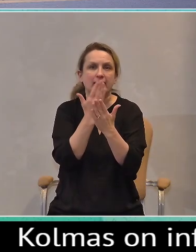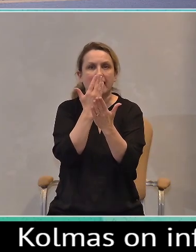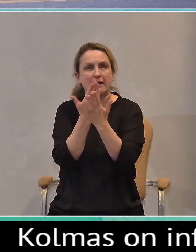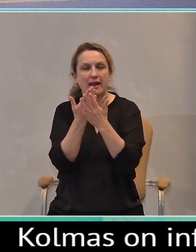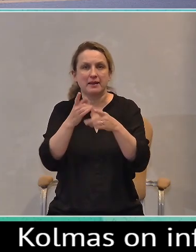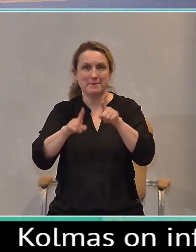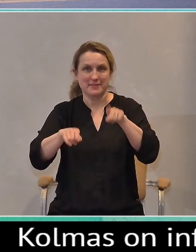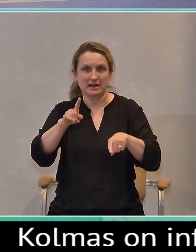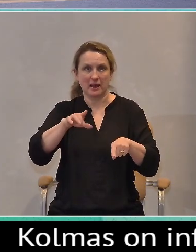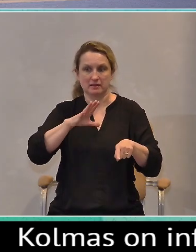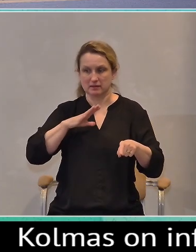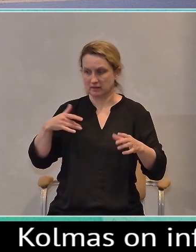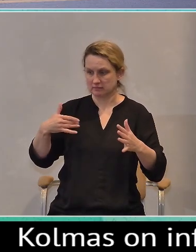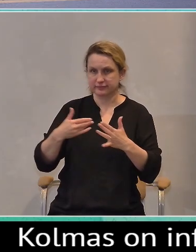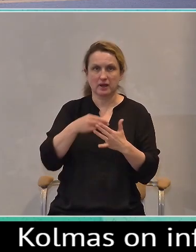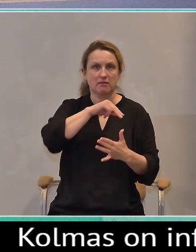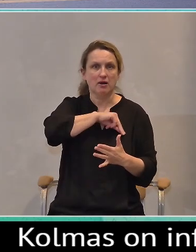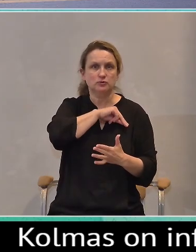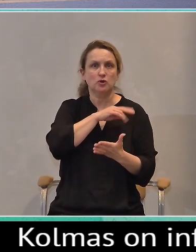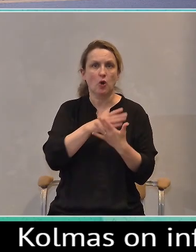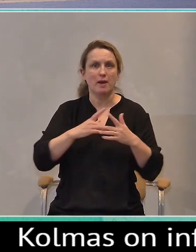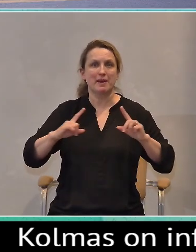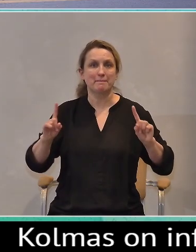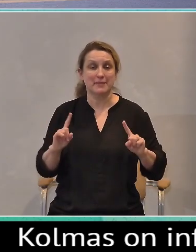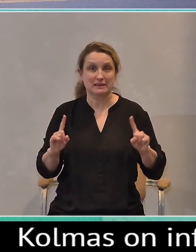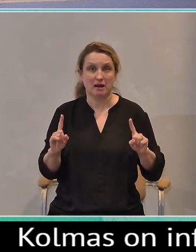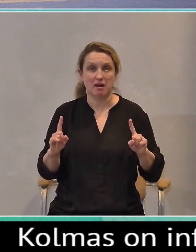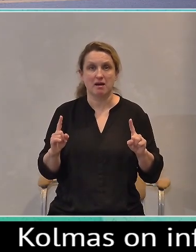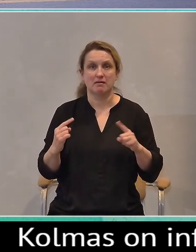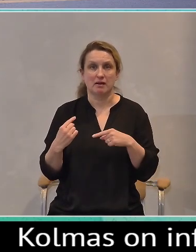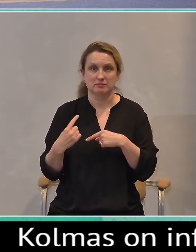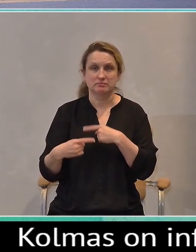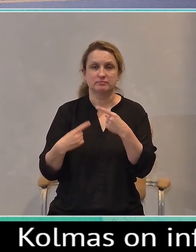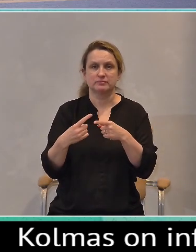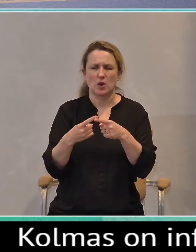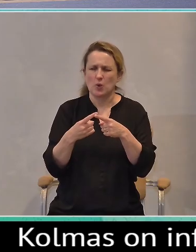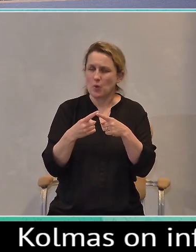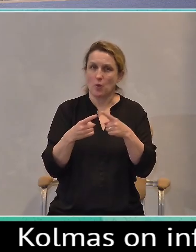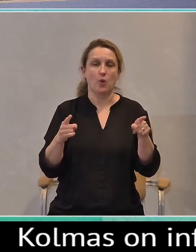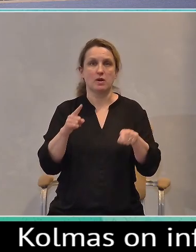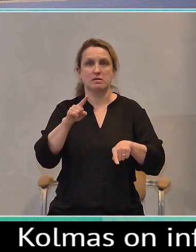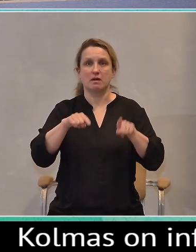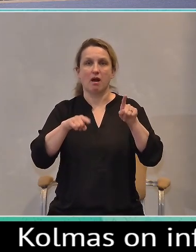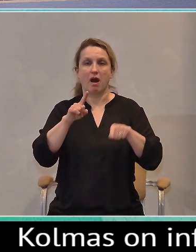sellest, mida me oleme Examples. There are some examples we've used so far.